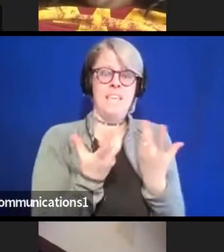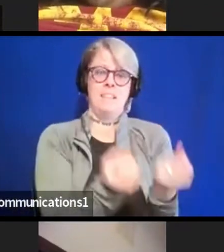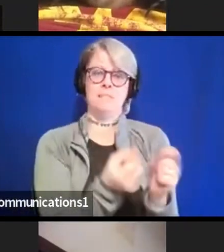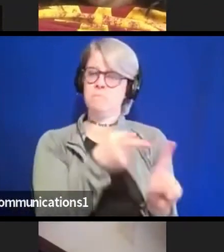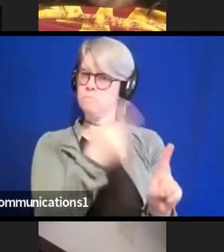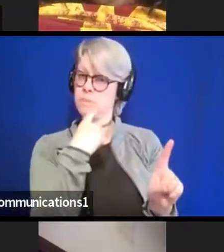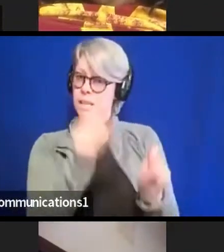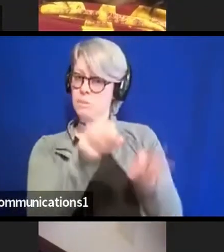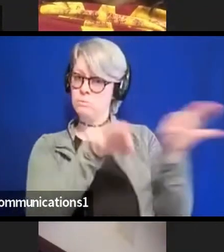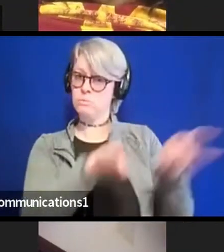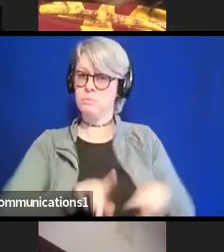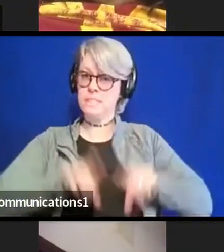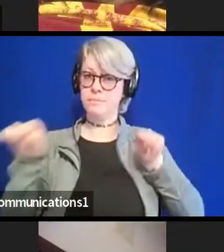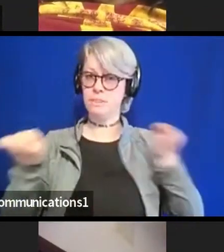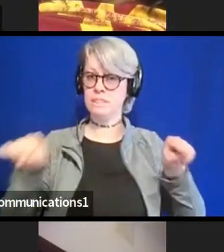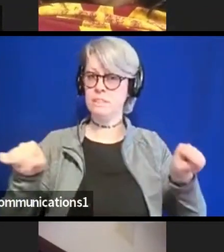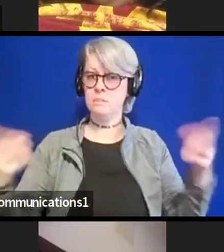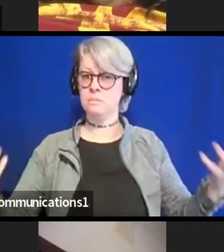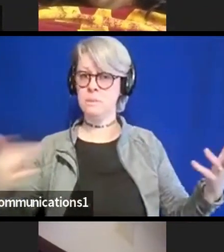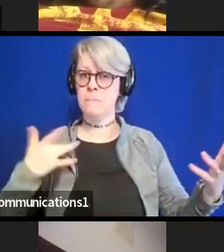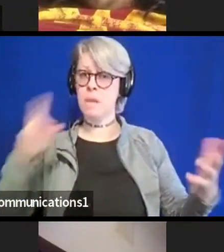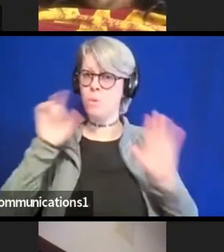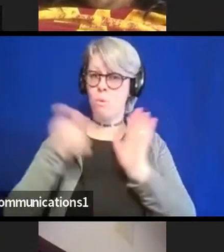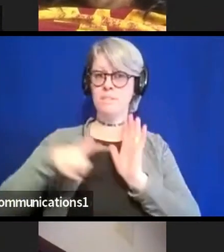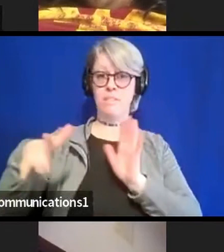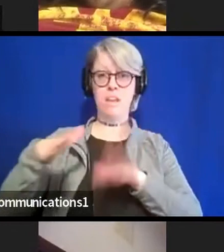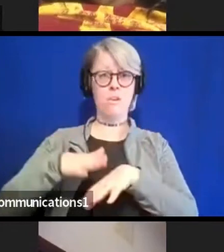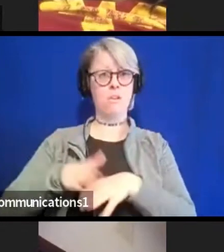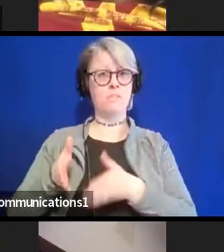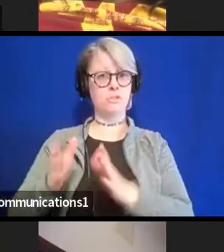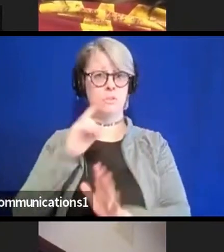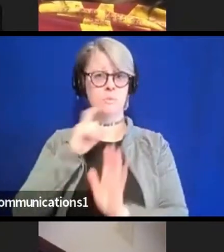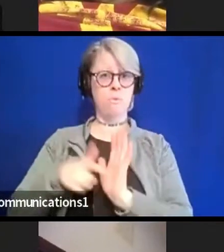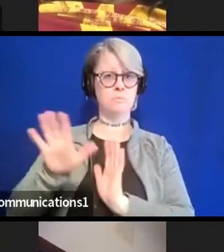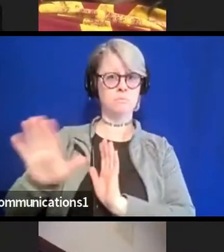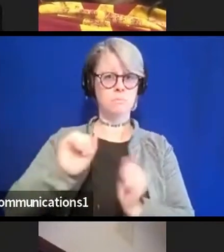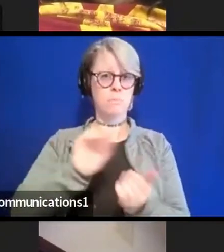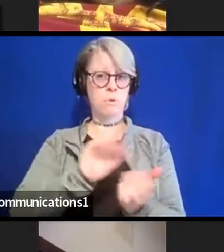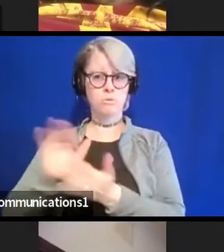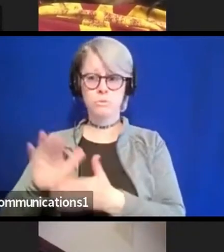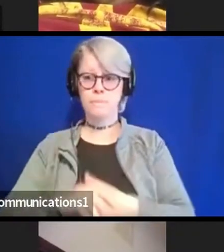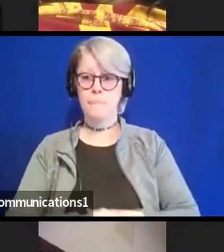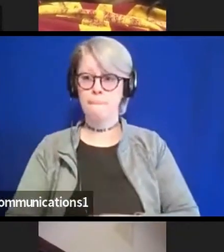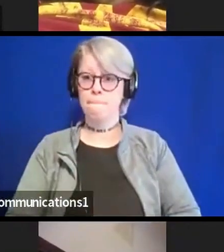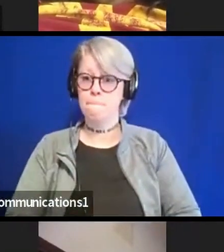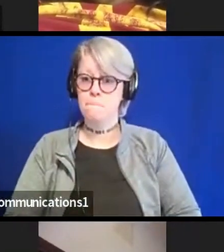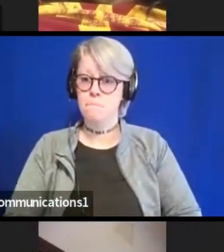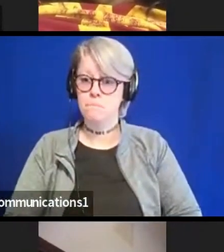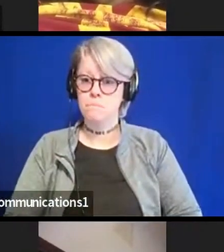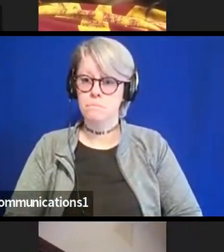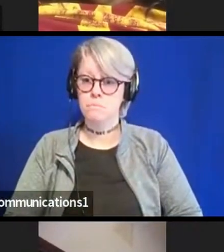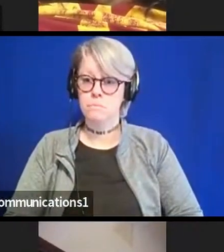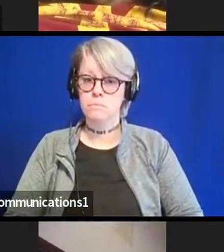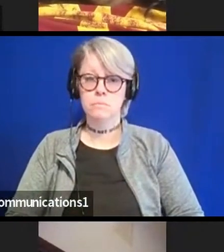kind of discrimination that you've noticed with people on the streets. So not everyone that has, whether it be